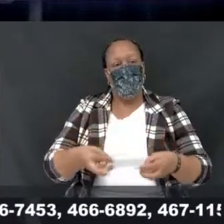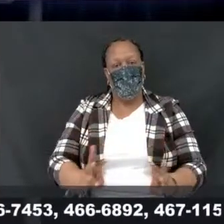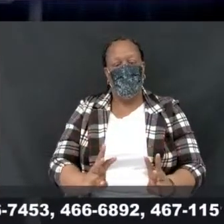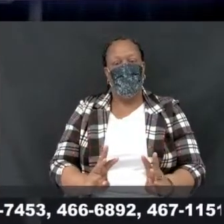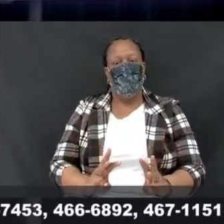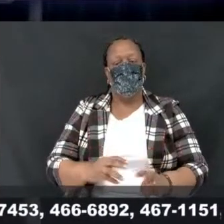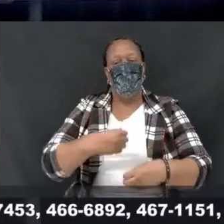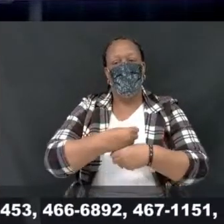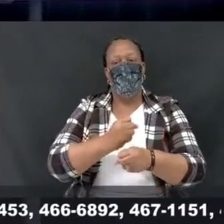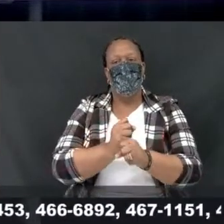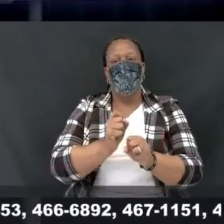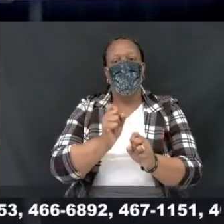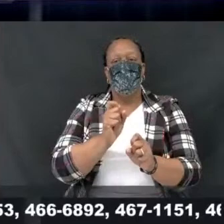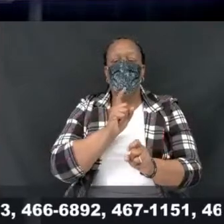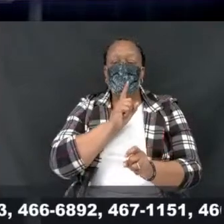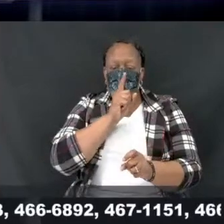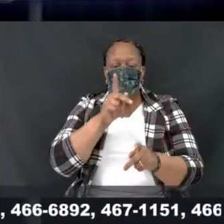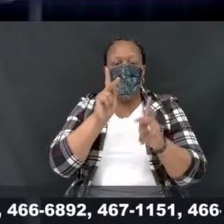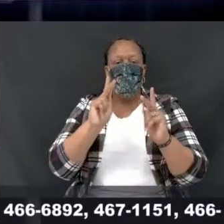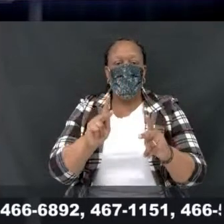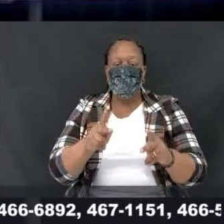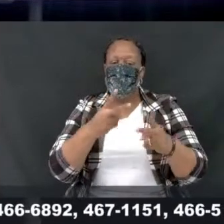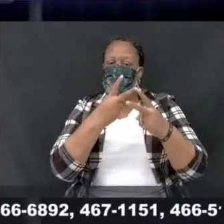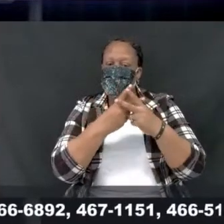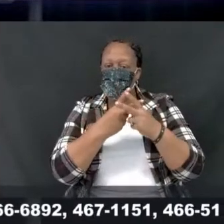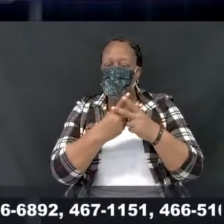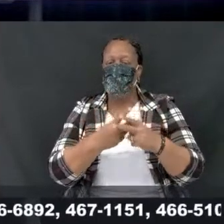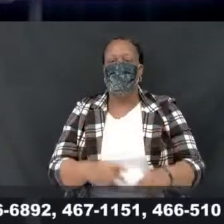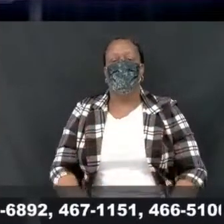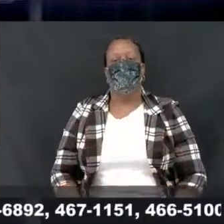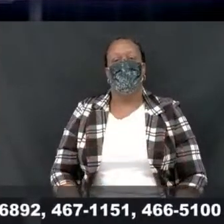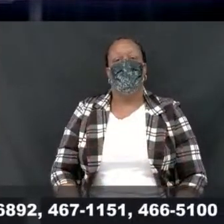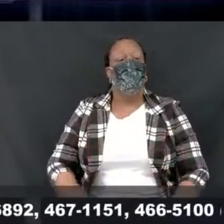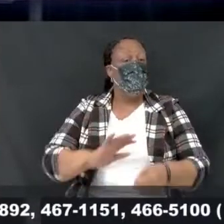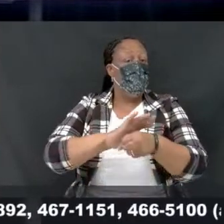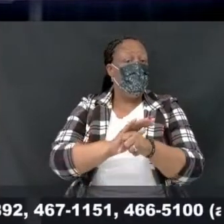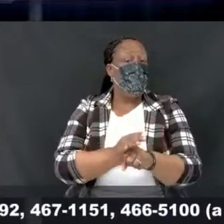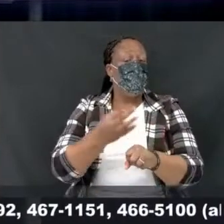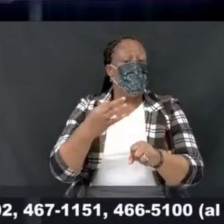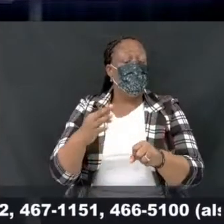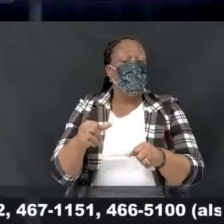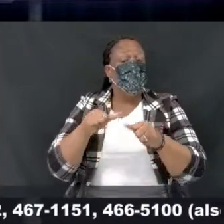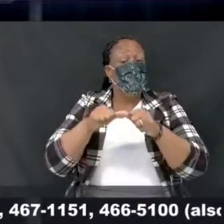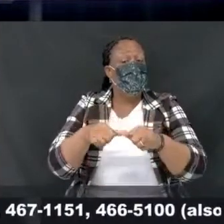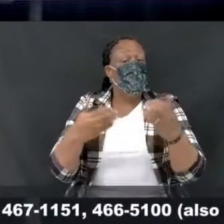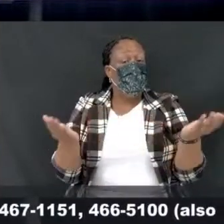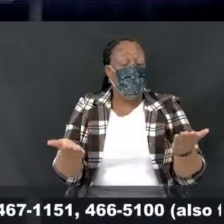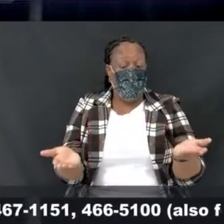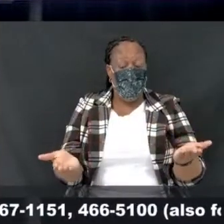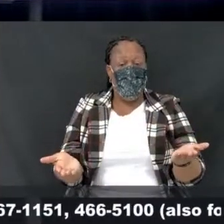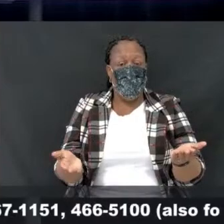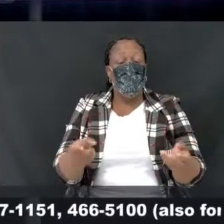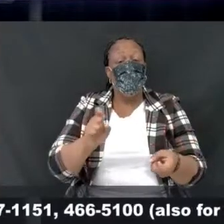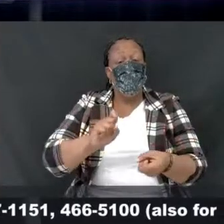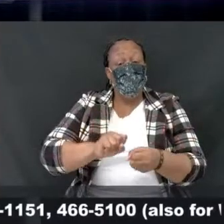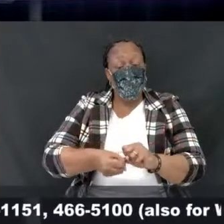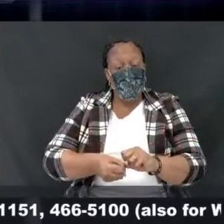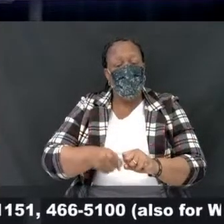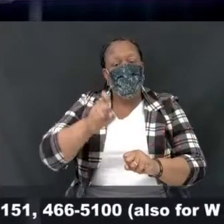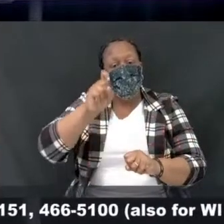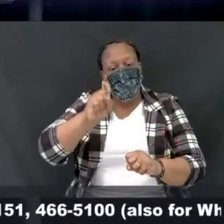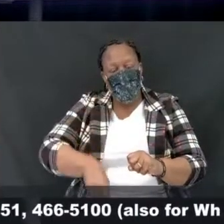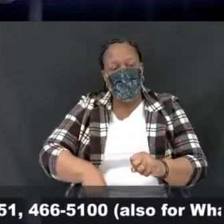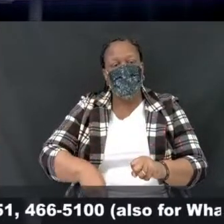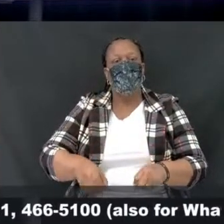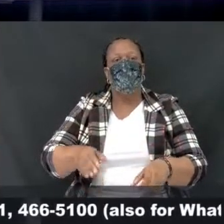your safety. Remember, COVID-19 is still a reality, so we admonish you to still